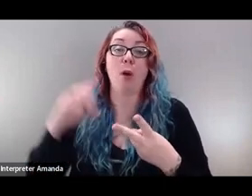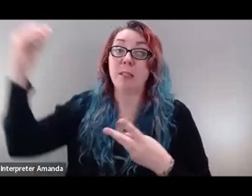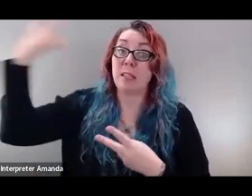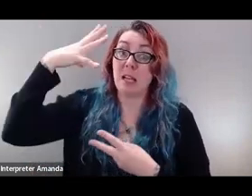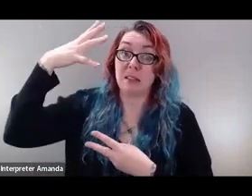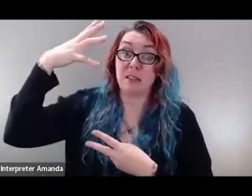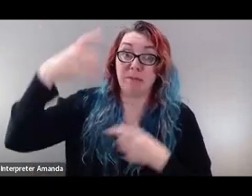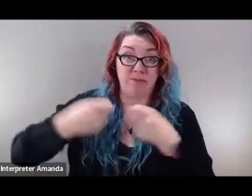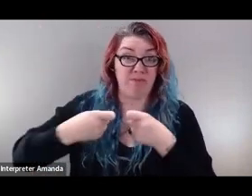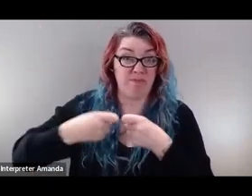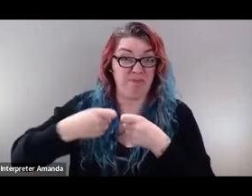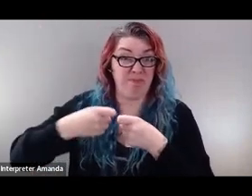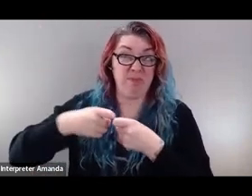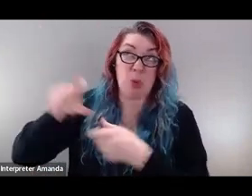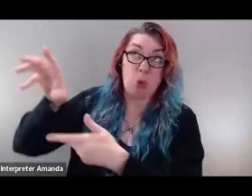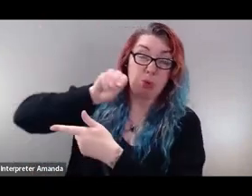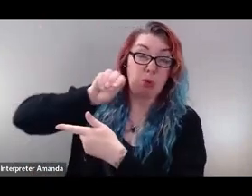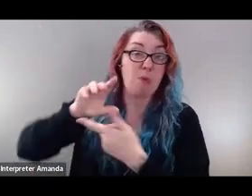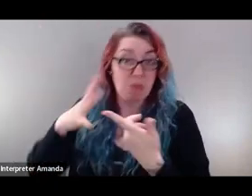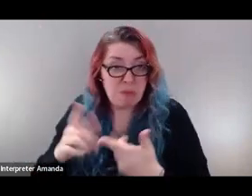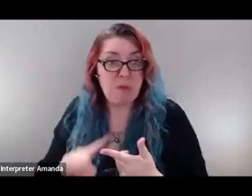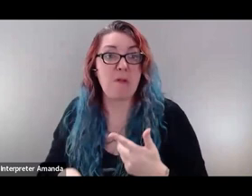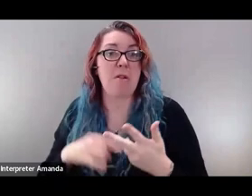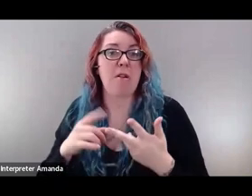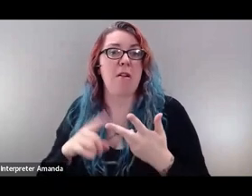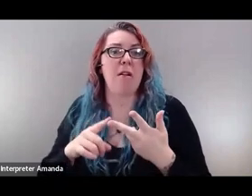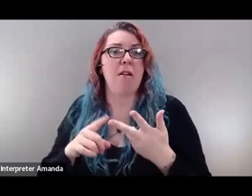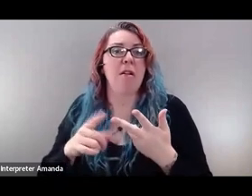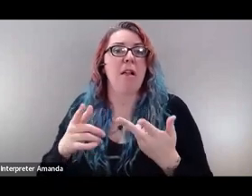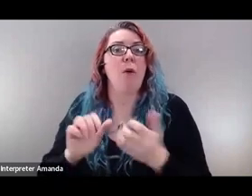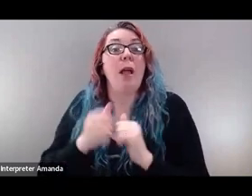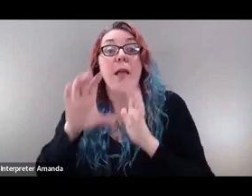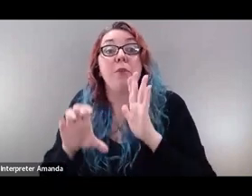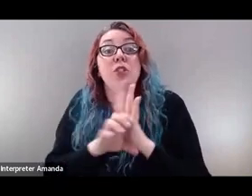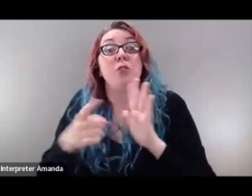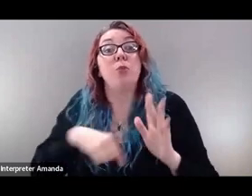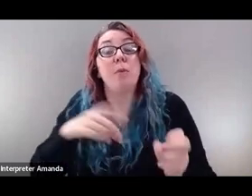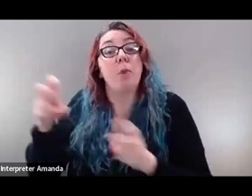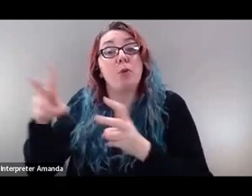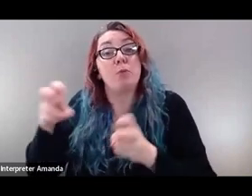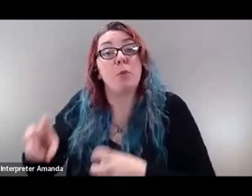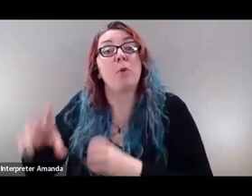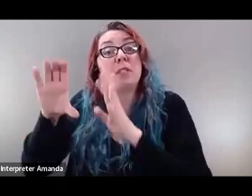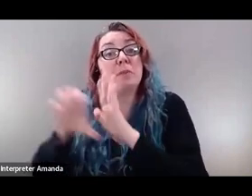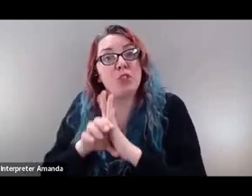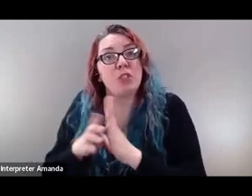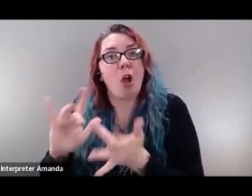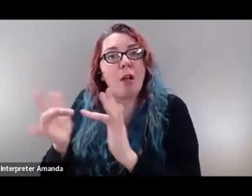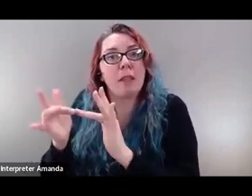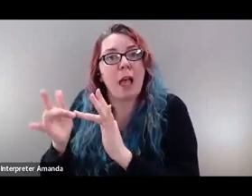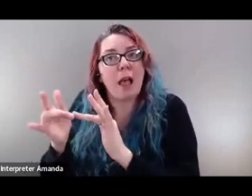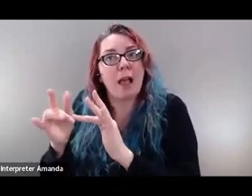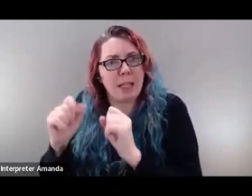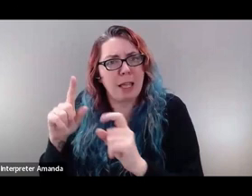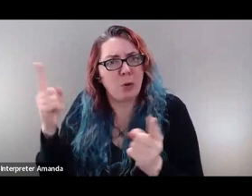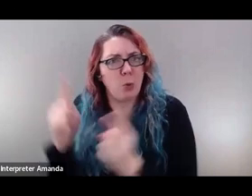large carbon footprint in themselves, and maybe how we can like lower the compression of things. I think all of that is